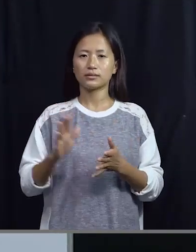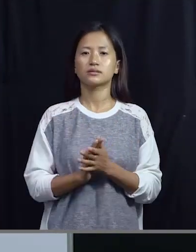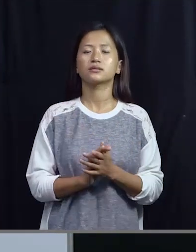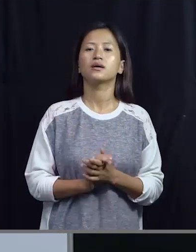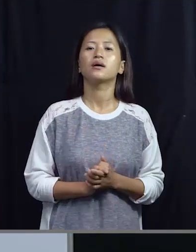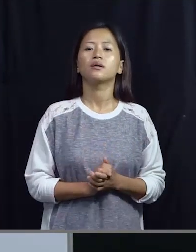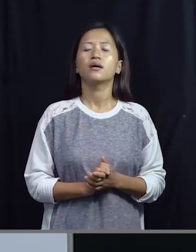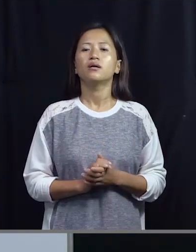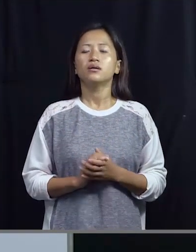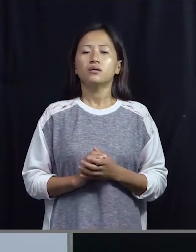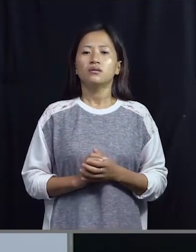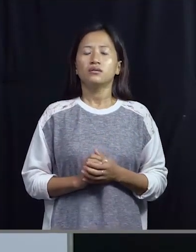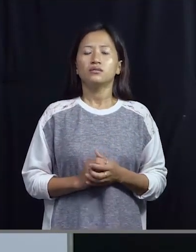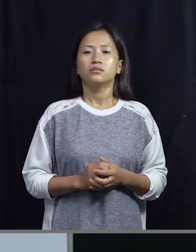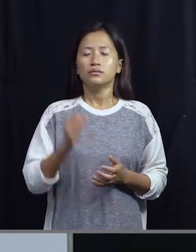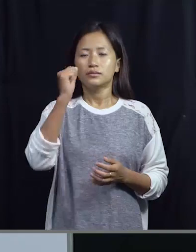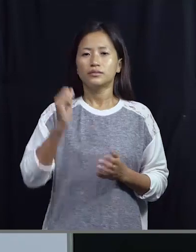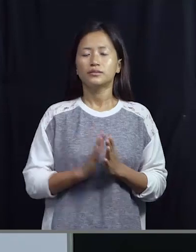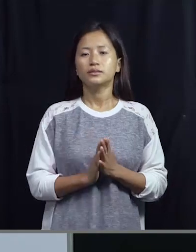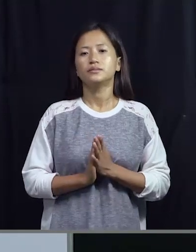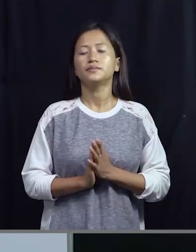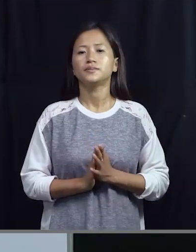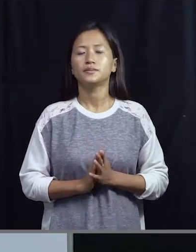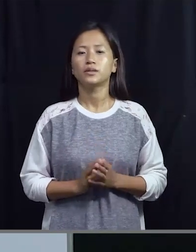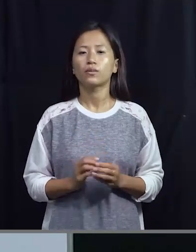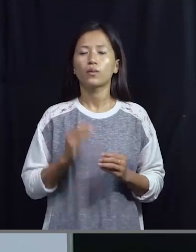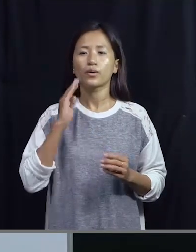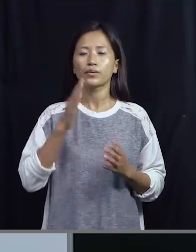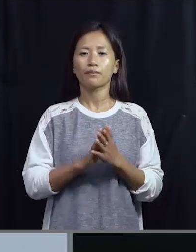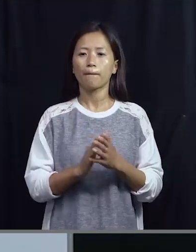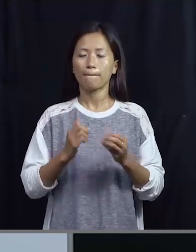and it is a bacteria. So when you make a